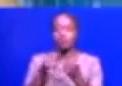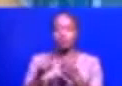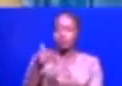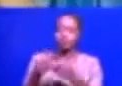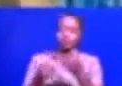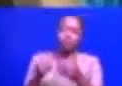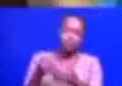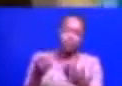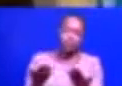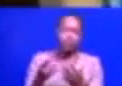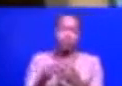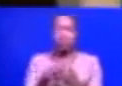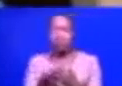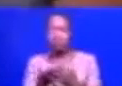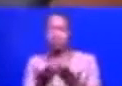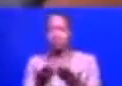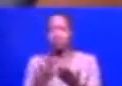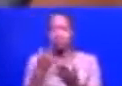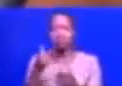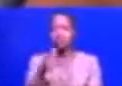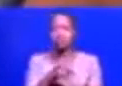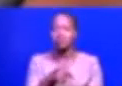you could start off by mentioning to us